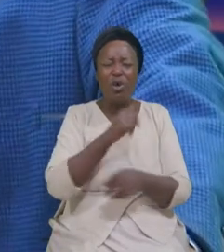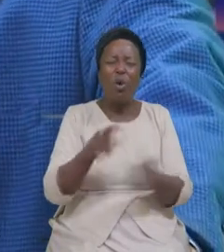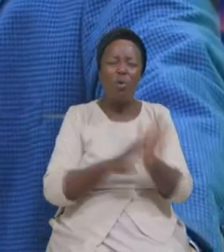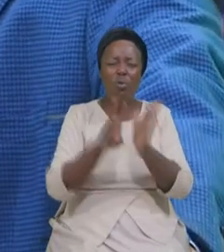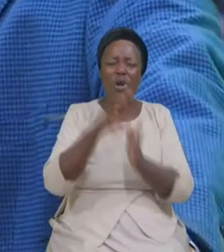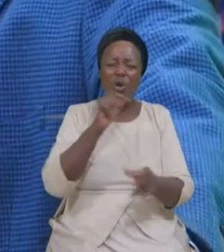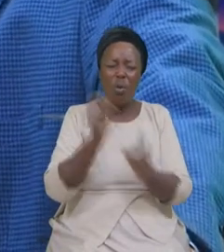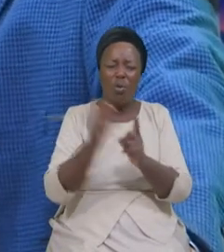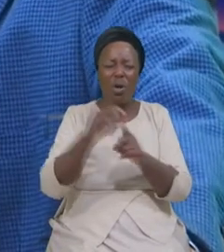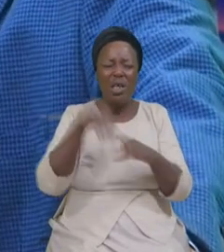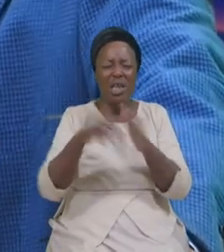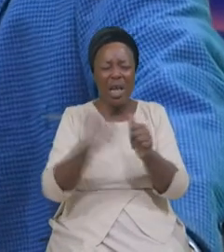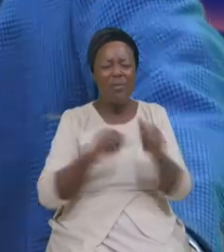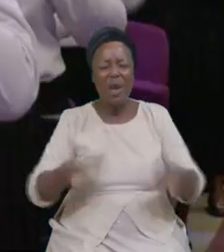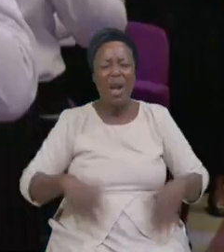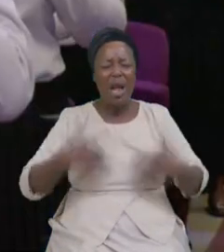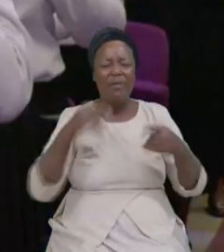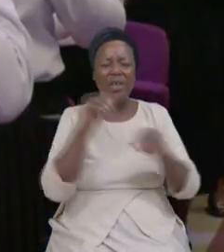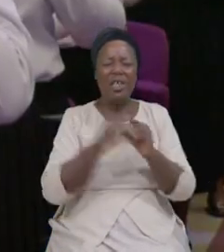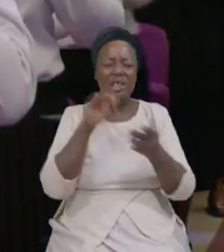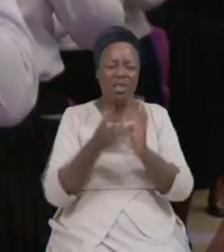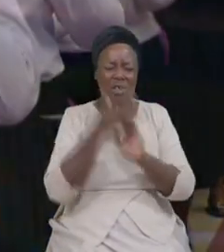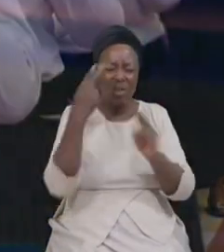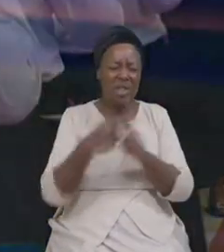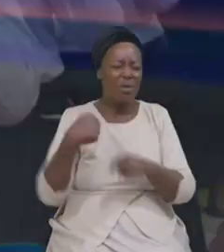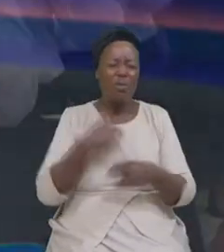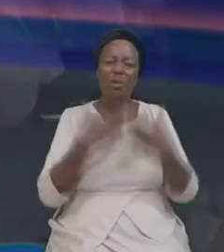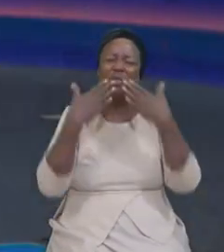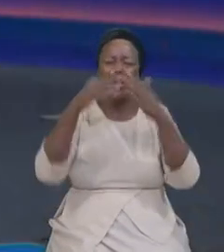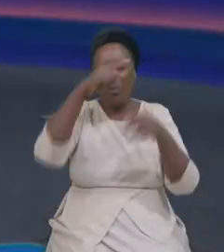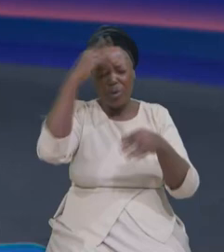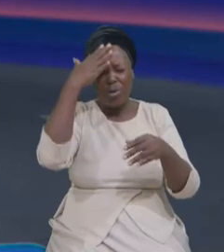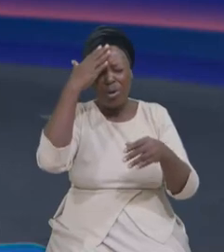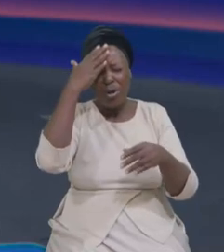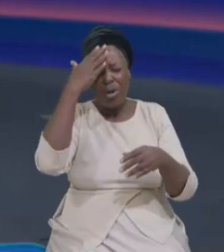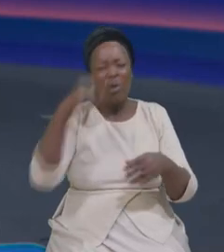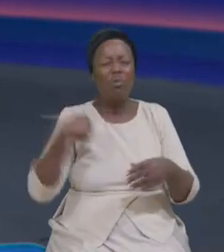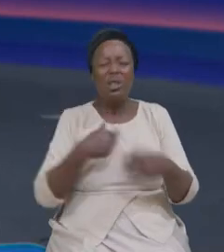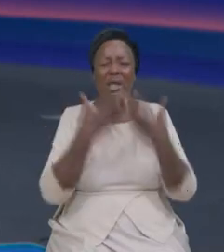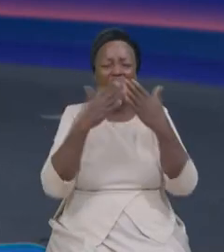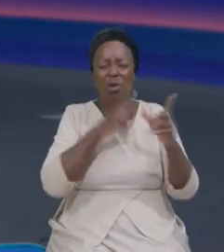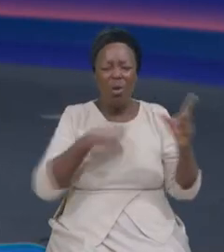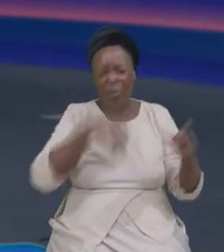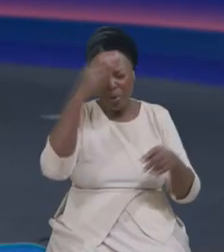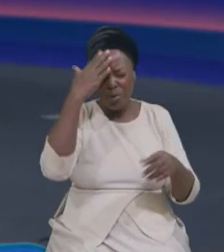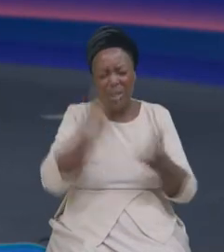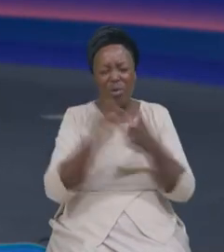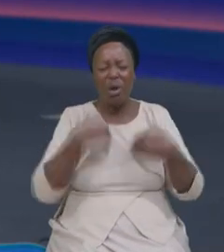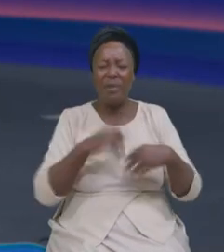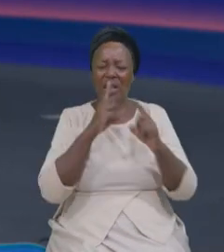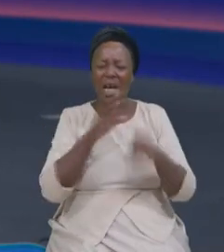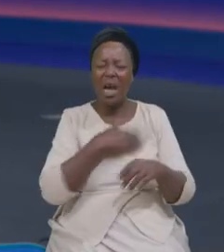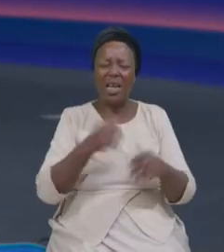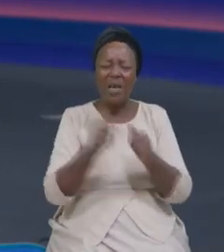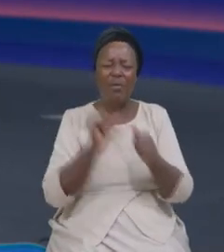in every life in Jesus' name. I thank you, Lord, because I know that you have answered. And everyone will see